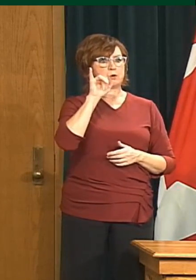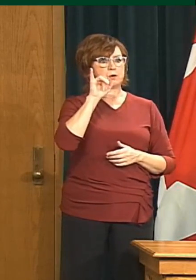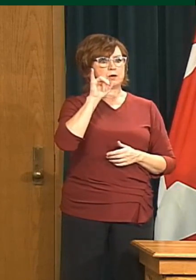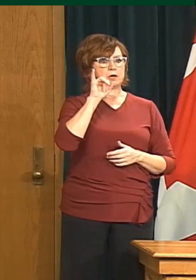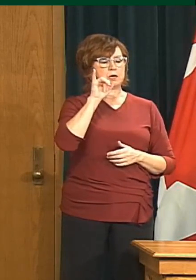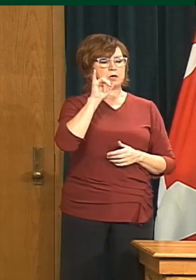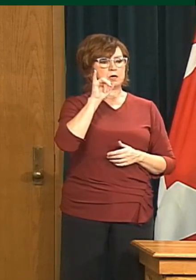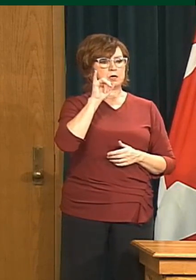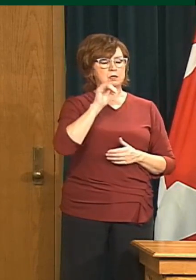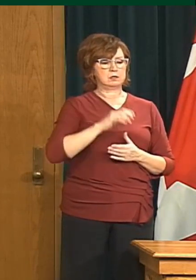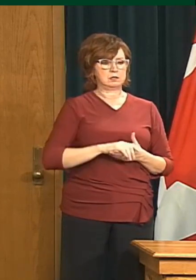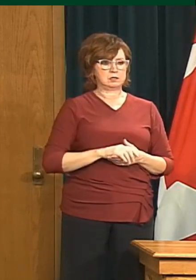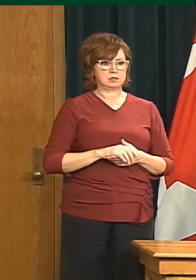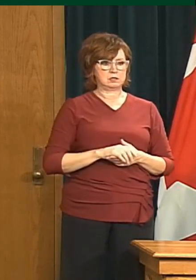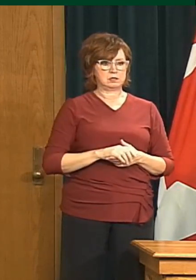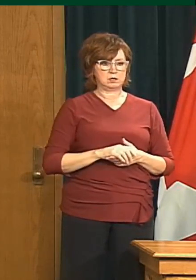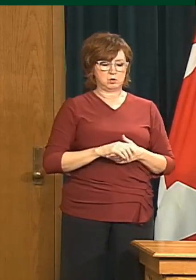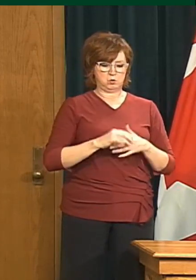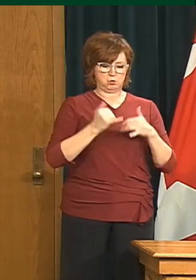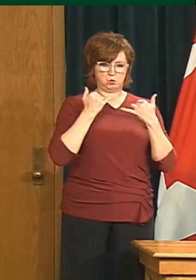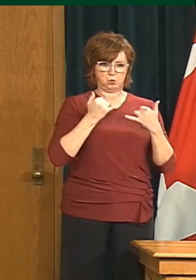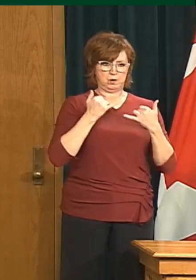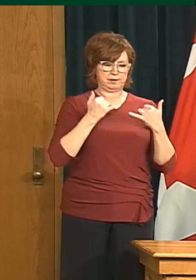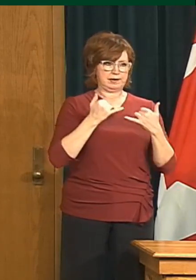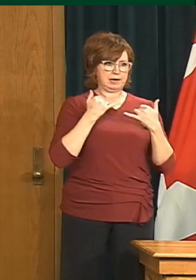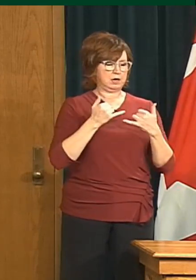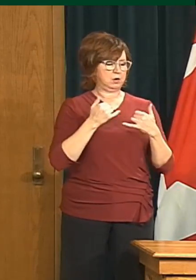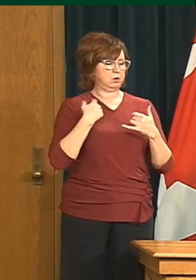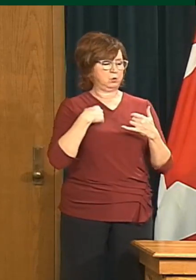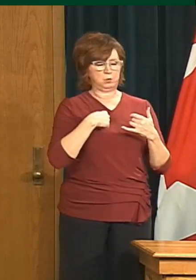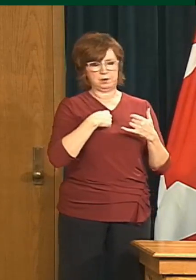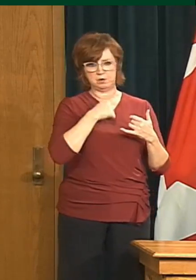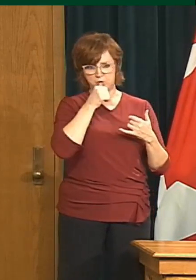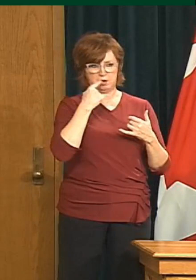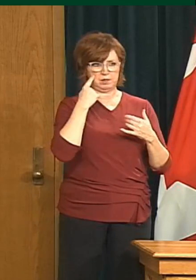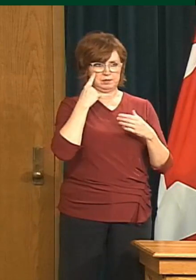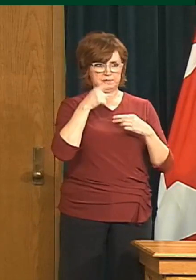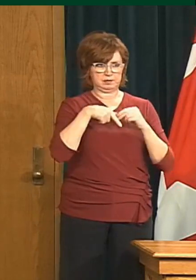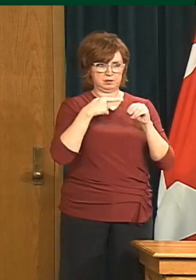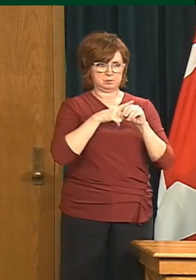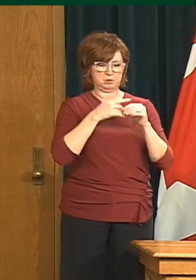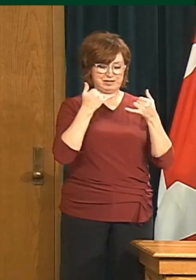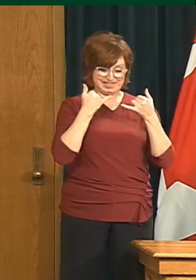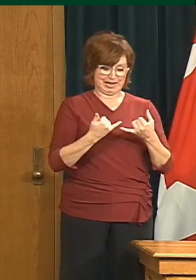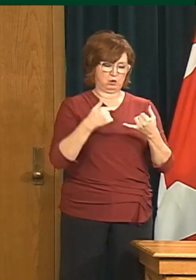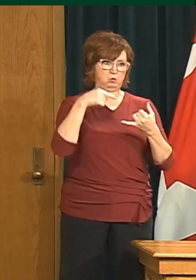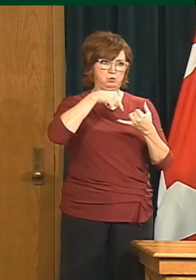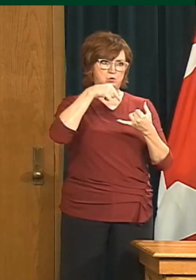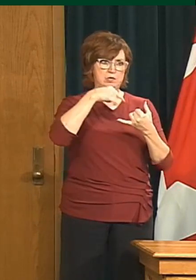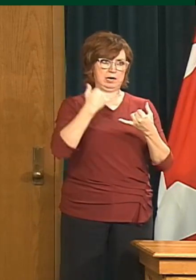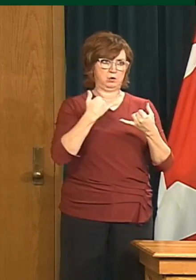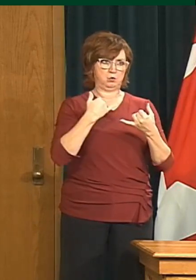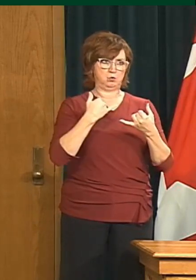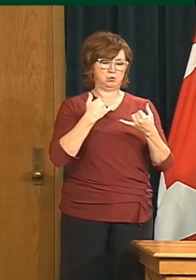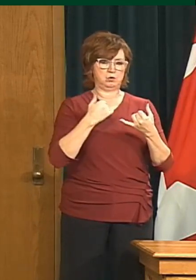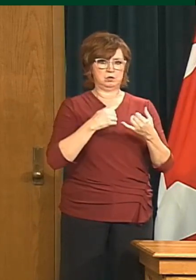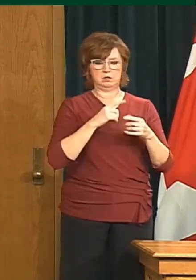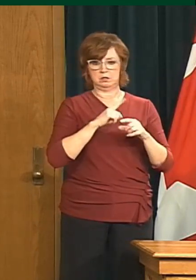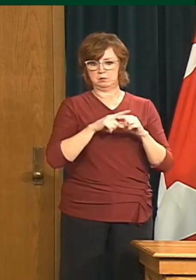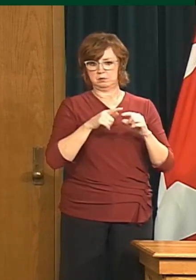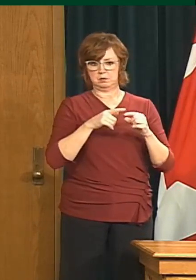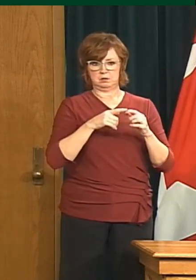is not a consideration that we are, but with each and every budget cycle, this is part of the conversation with every budget